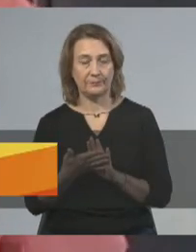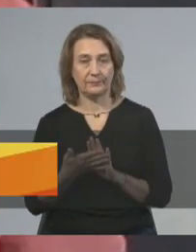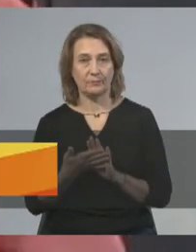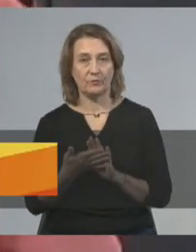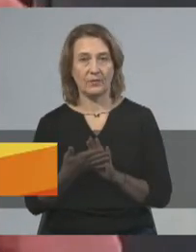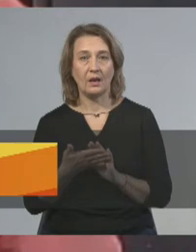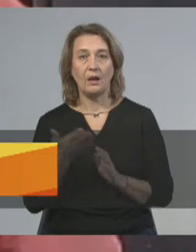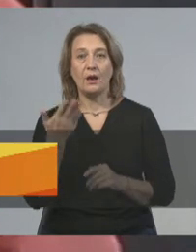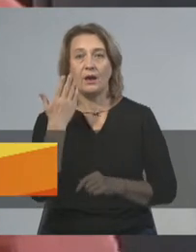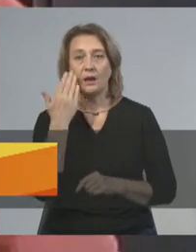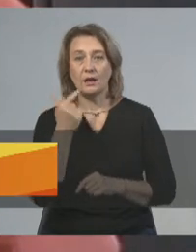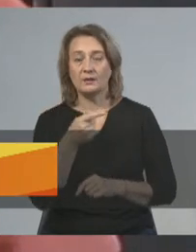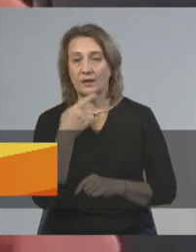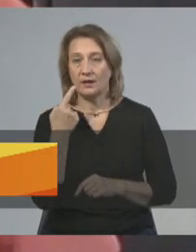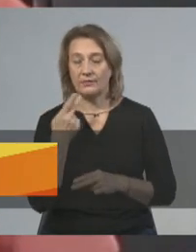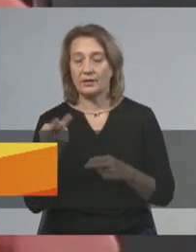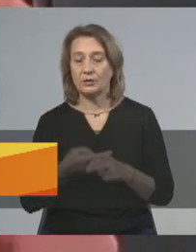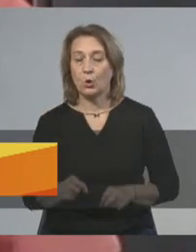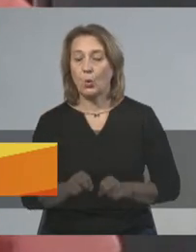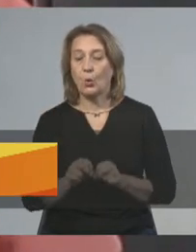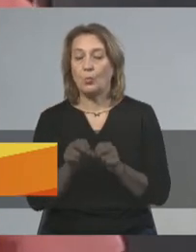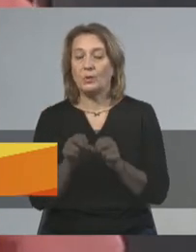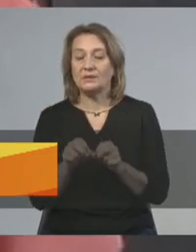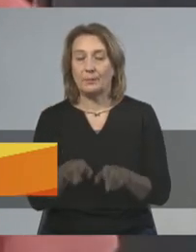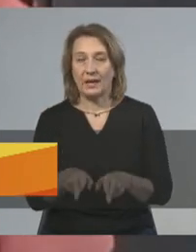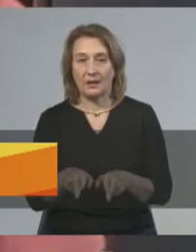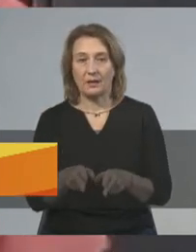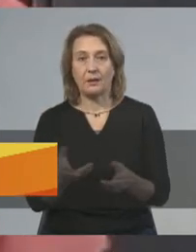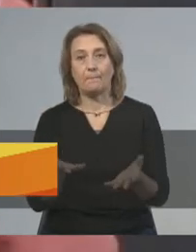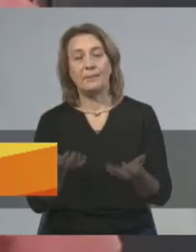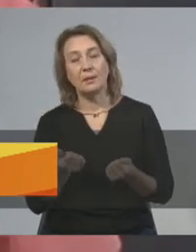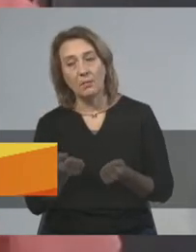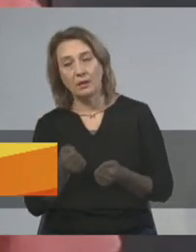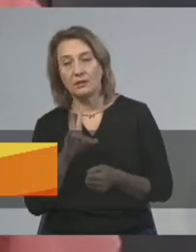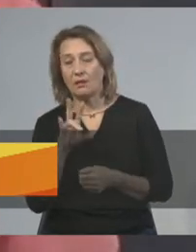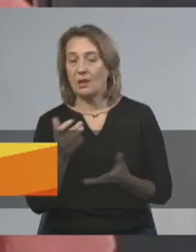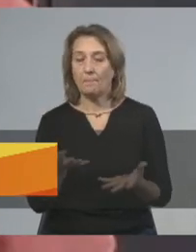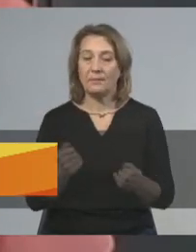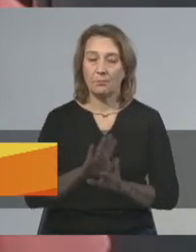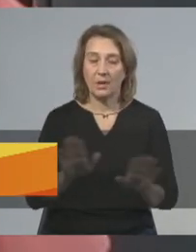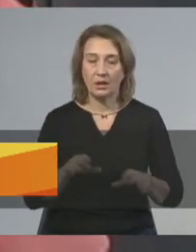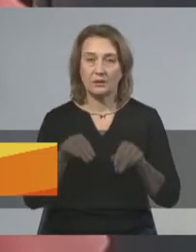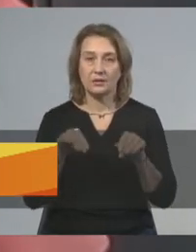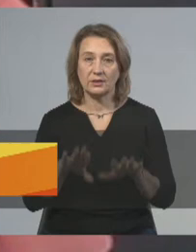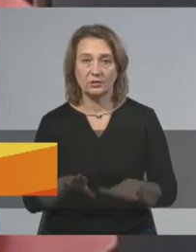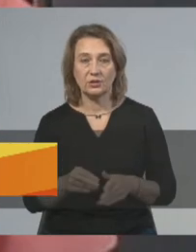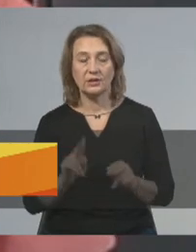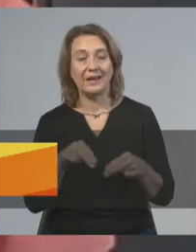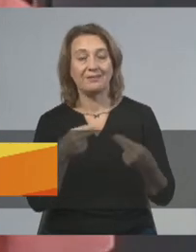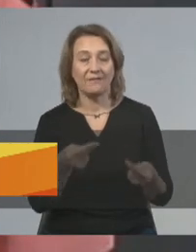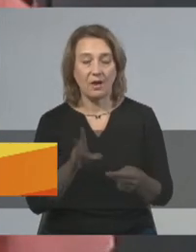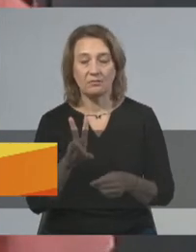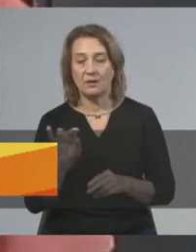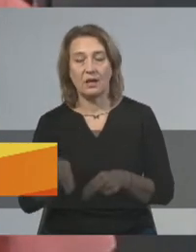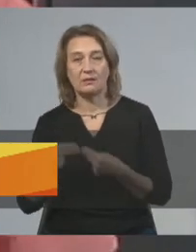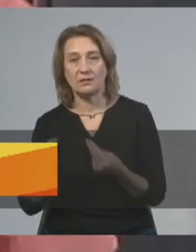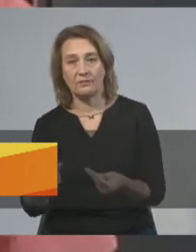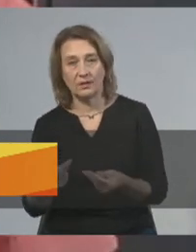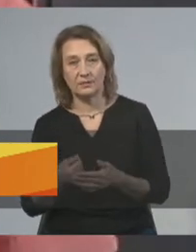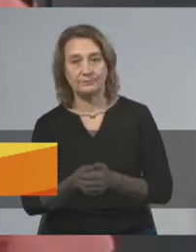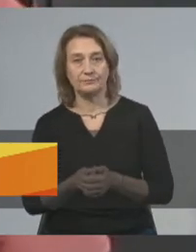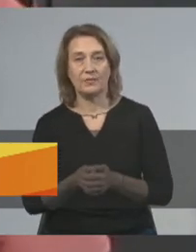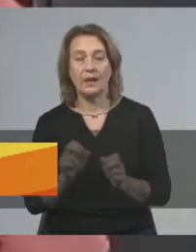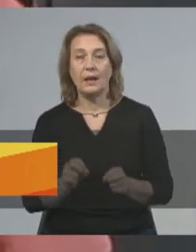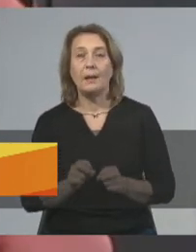a question when we speak about the safety component whether or not we to make a decision or not to make